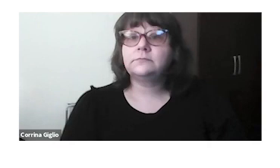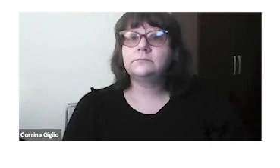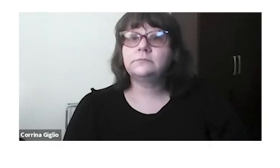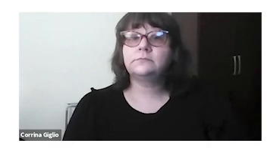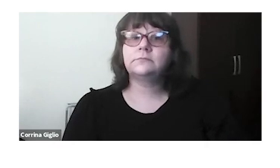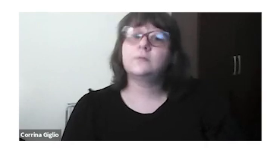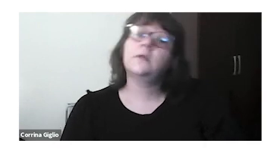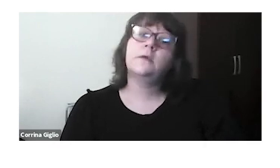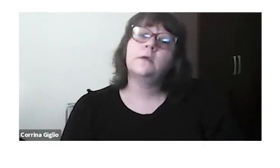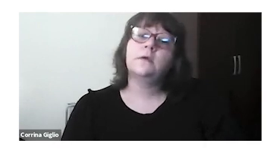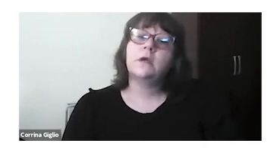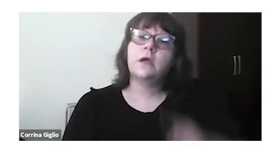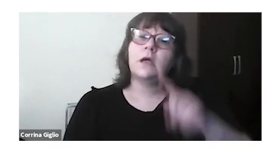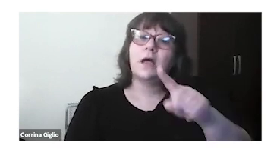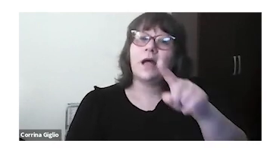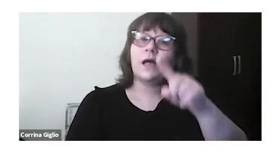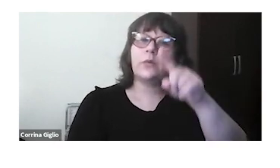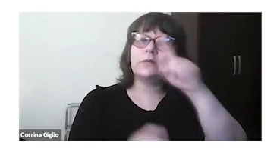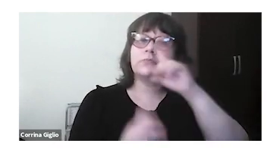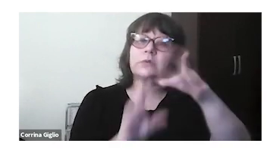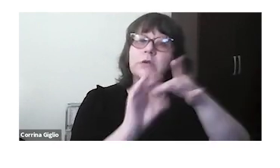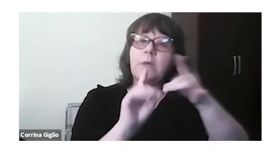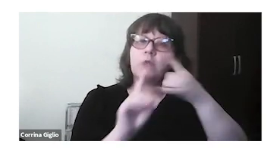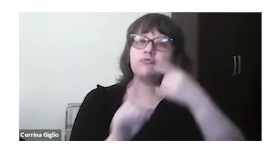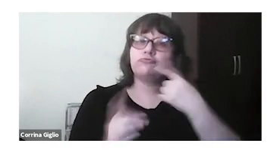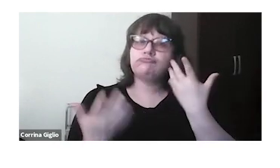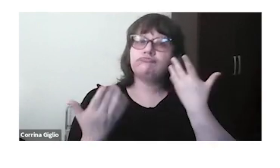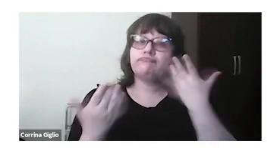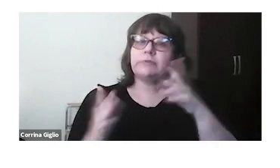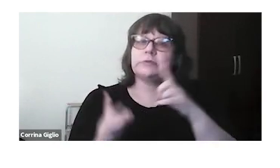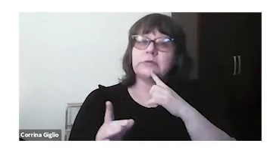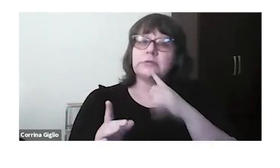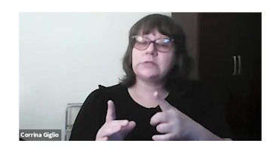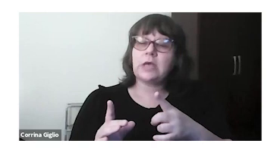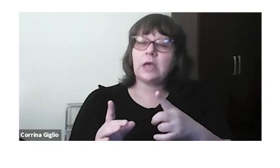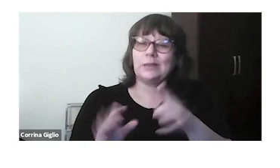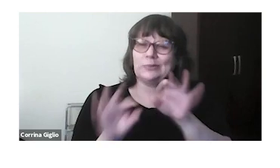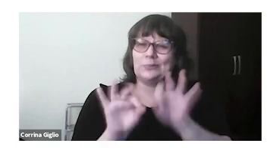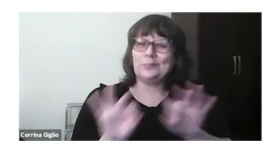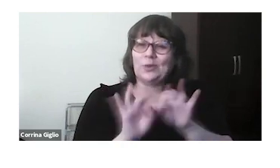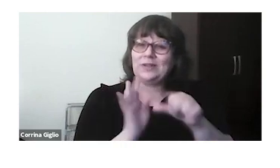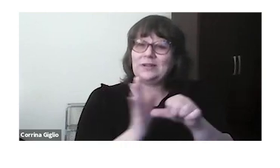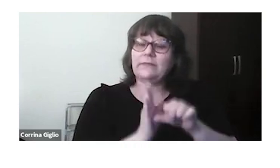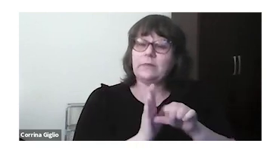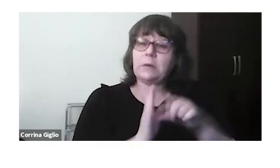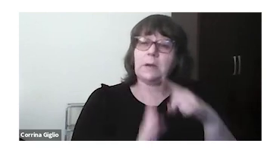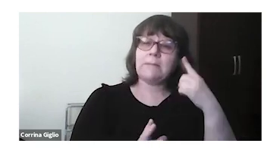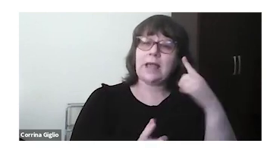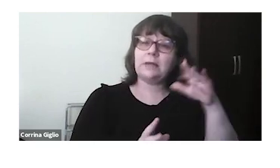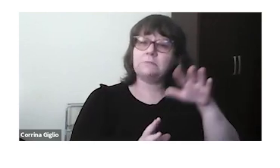Sorry, Tabitha, I would just want to riff off something that you already said, because I think it's really important. But, Black